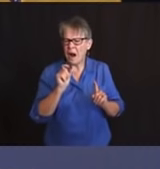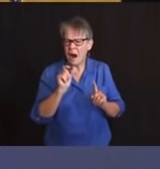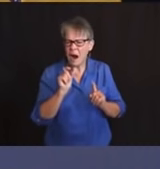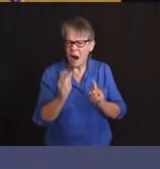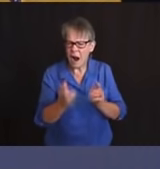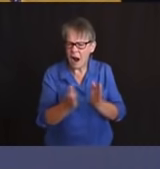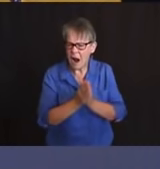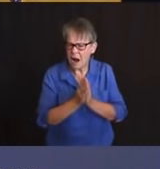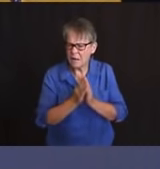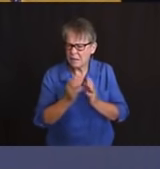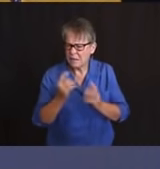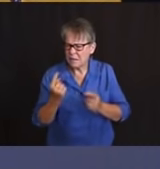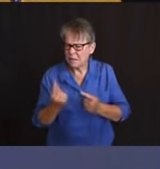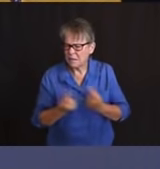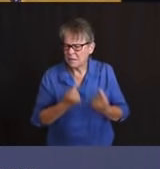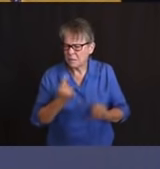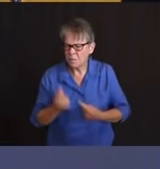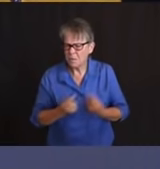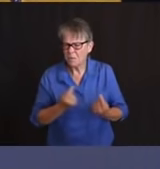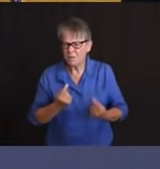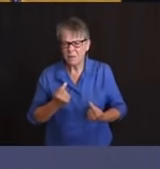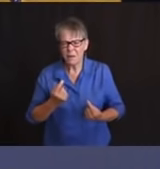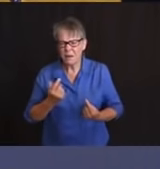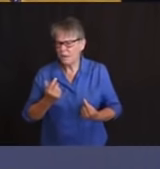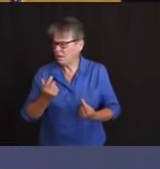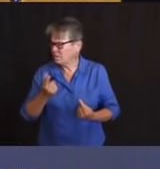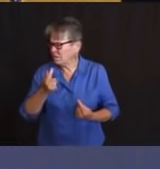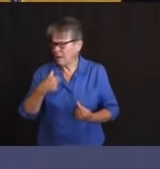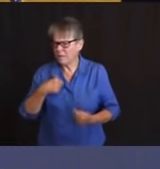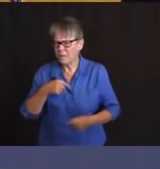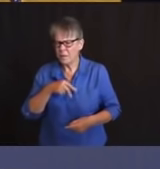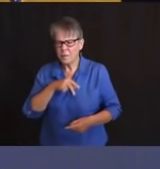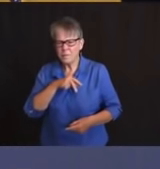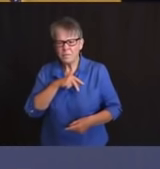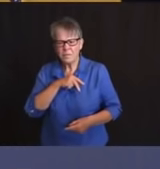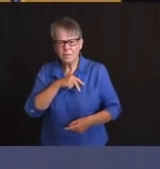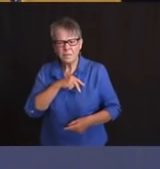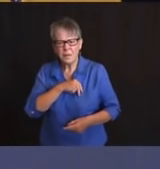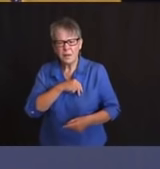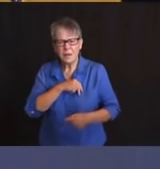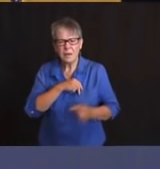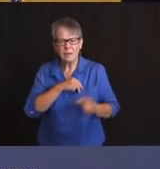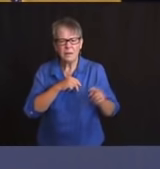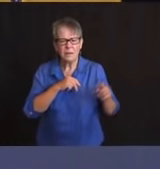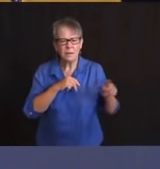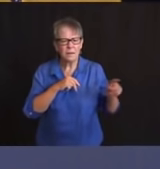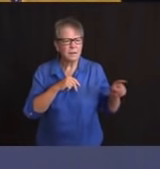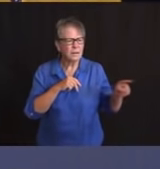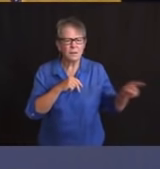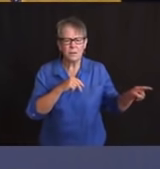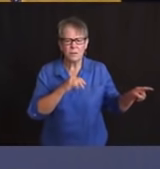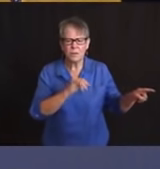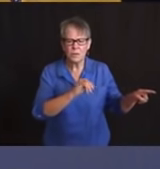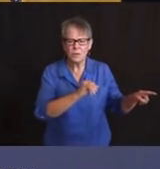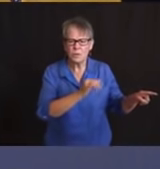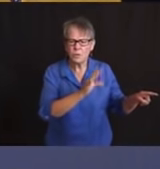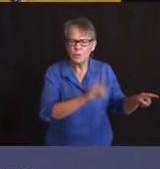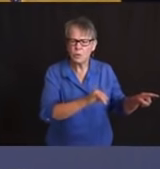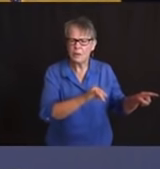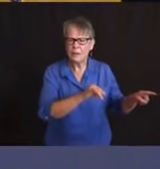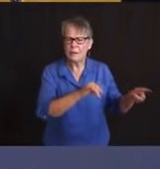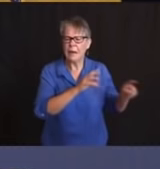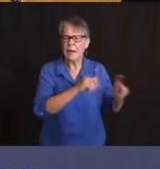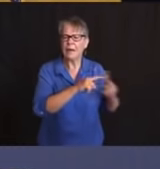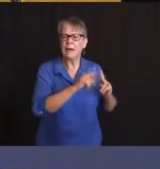era mics. Judy, either you or Ed, when I said earlier that the numbers were a little bit